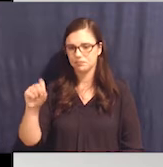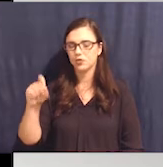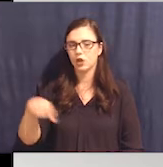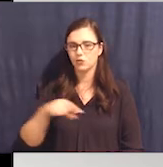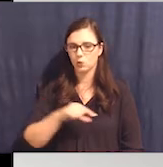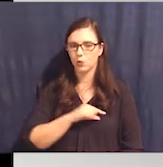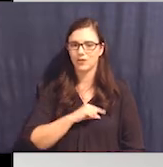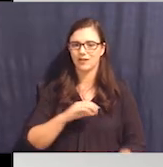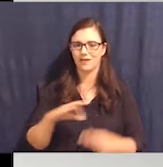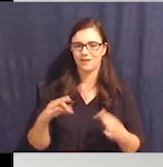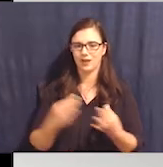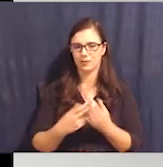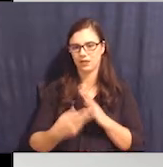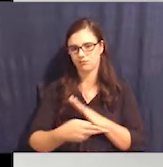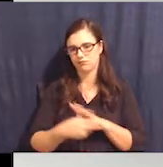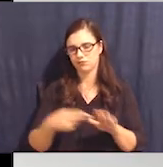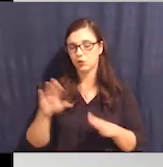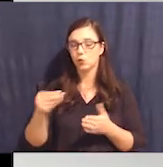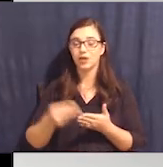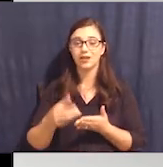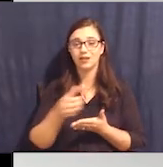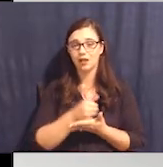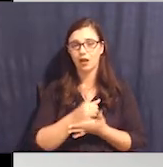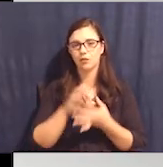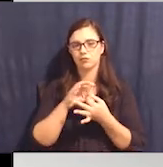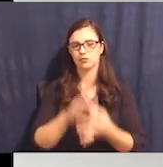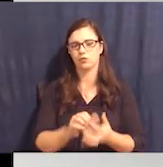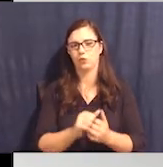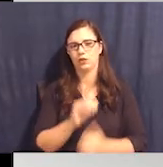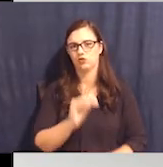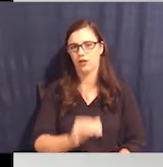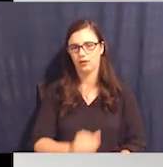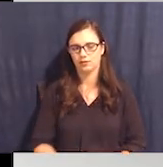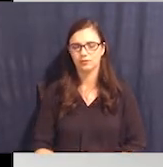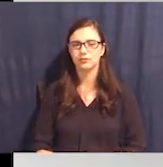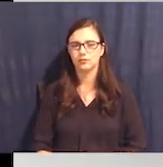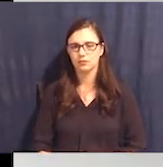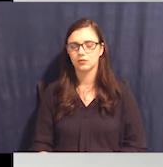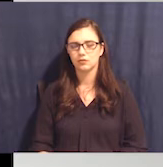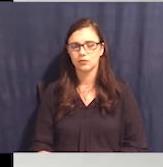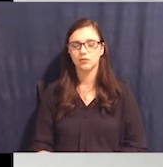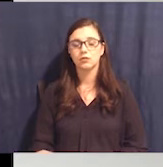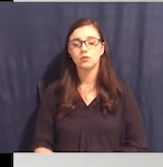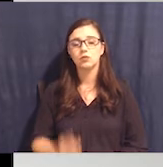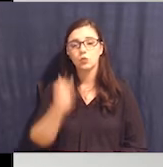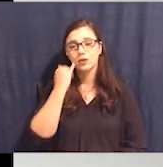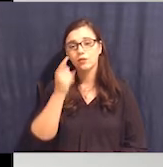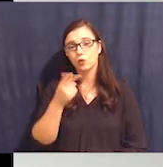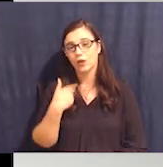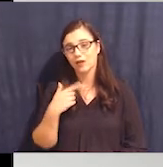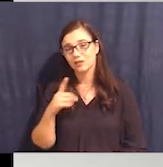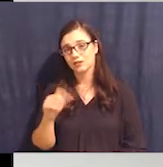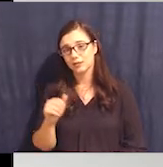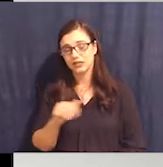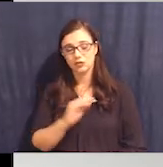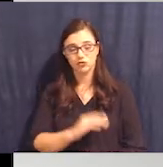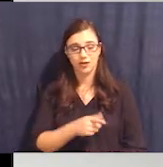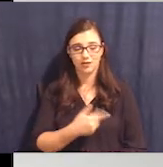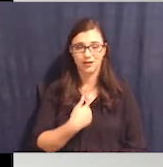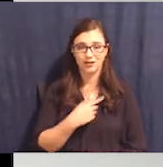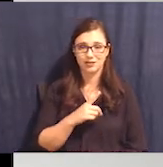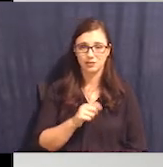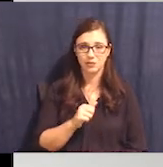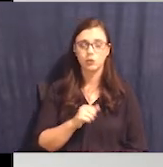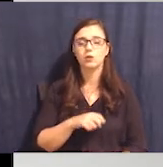Yeah, you have to qualify as a family because your income is deemed to the child. So if you have a disability or if your child has a